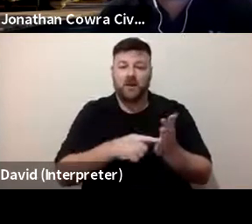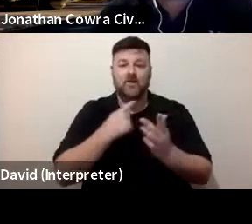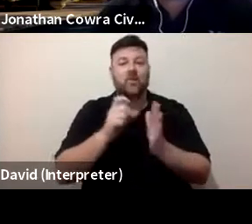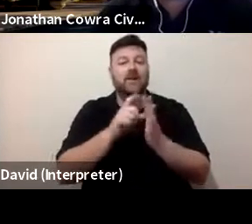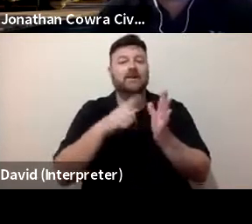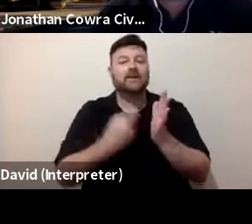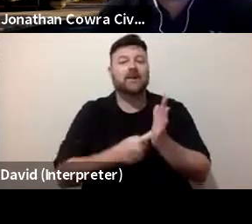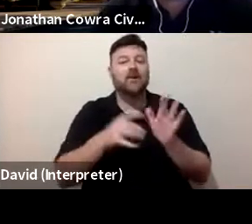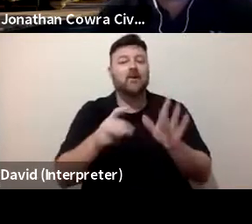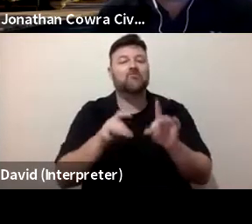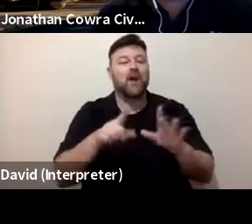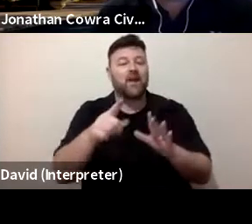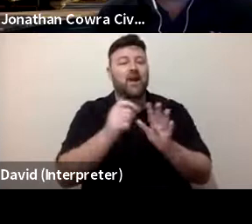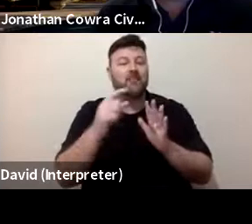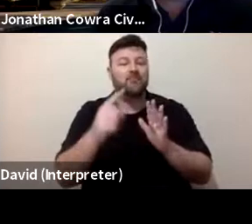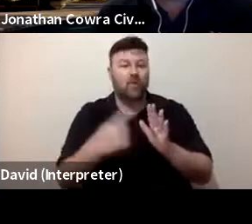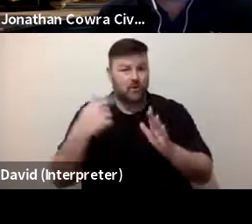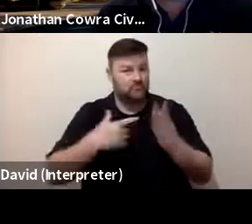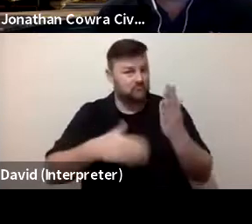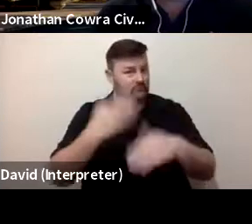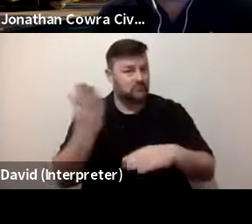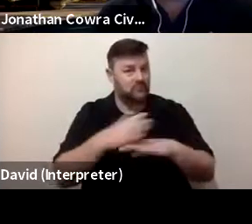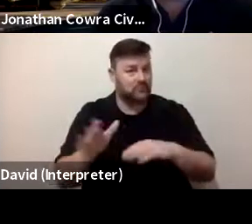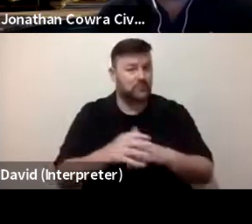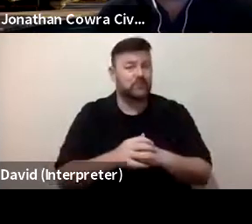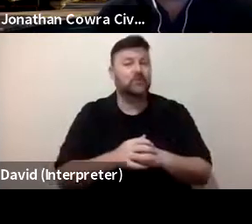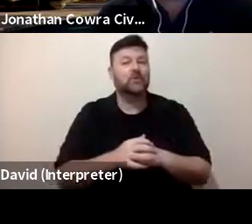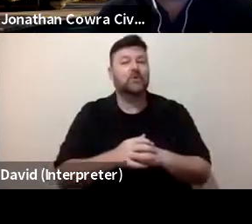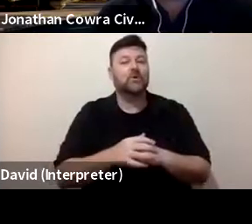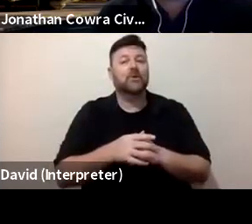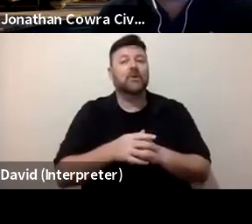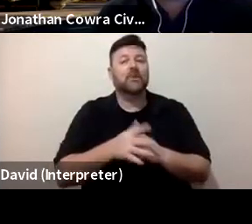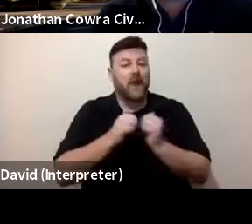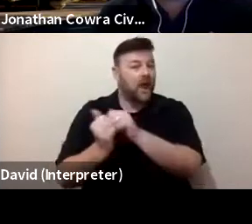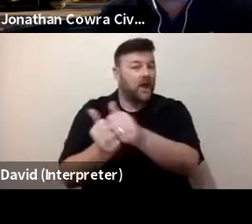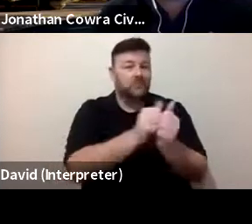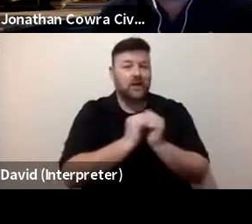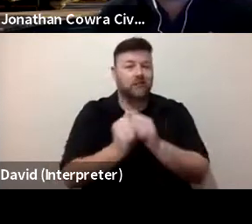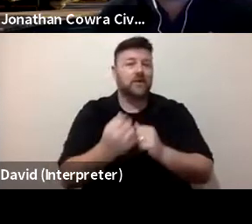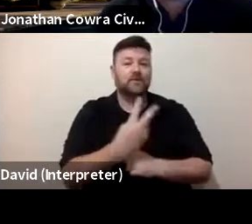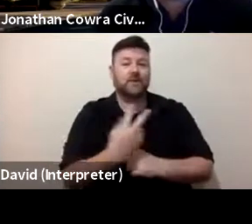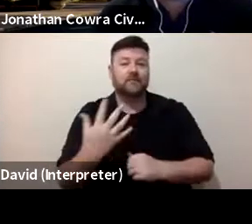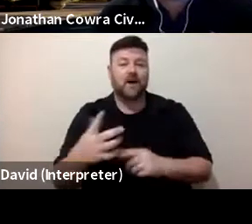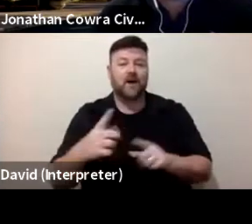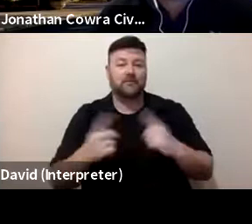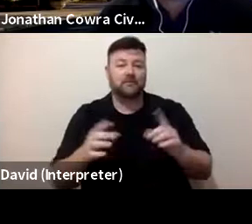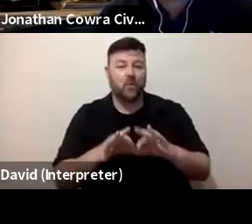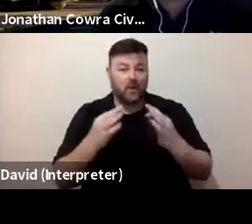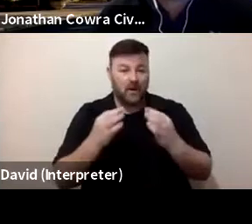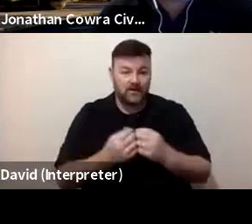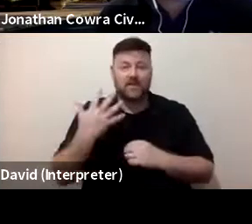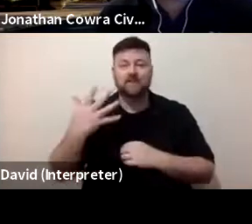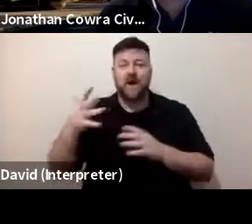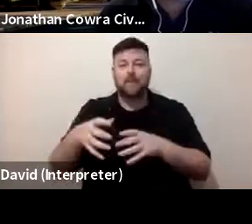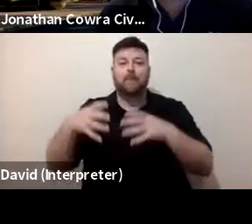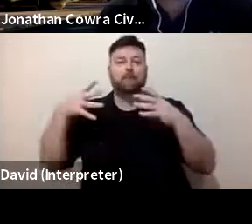was, I think, a fairly unprecedented collaboration between 25 Baltimore Medium Arts organizations and five major performing arts